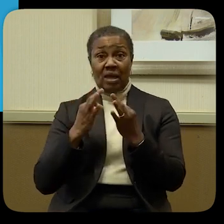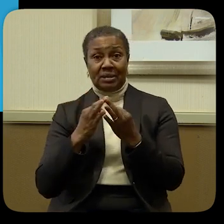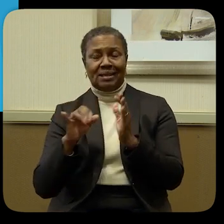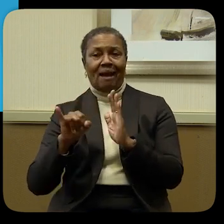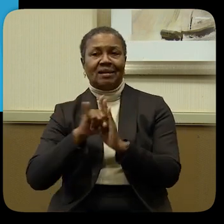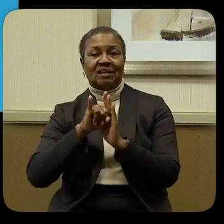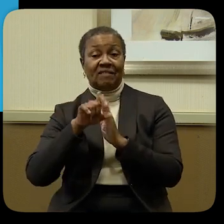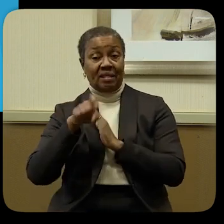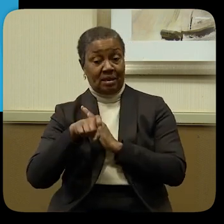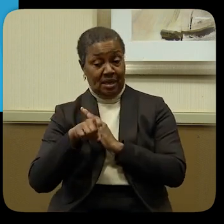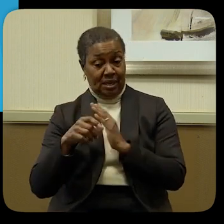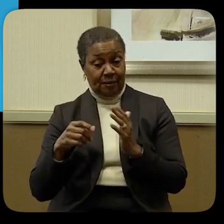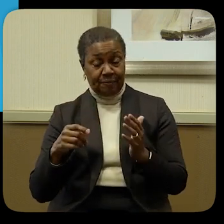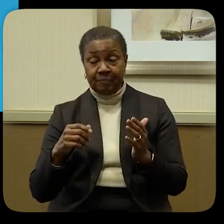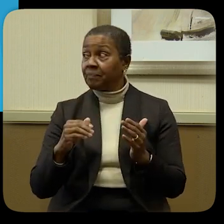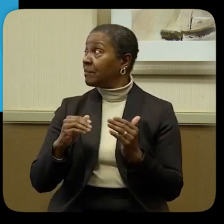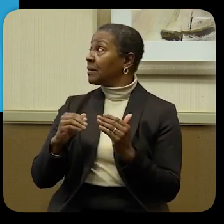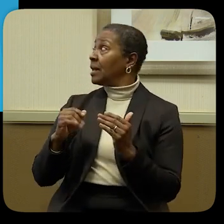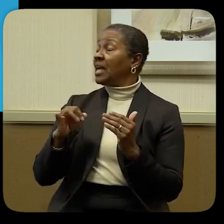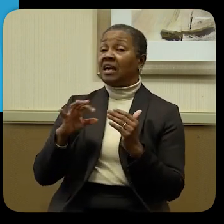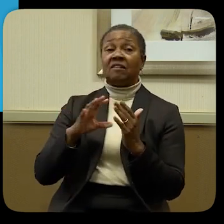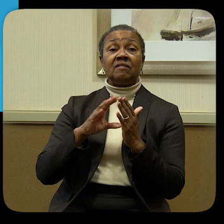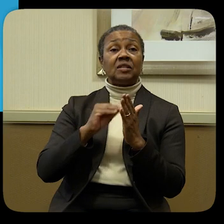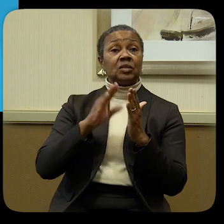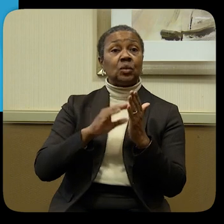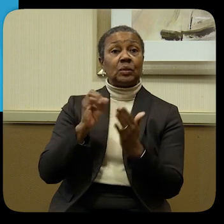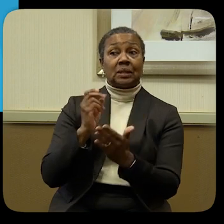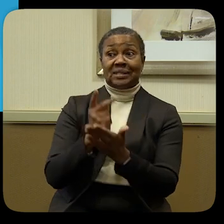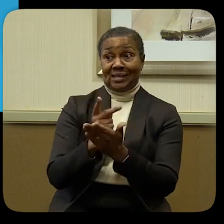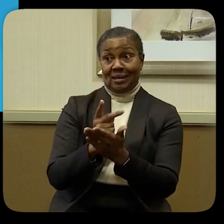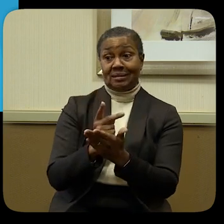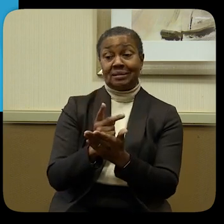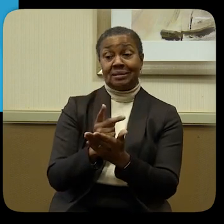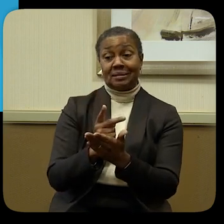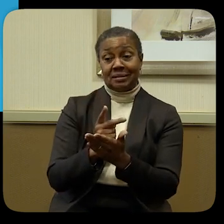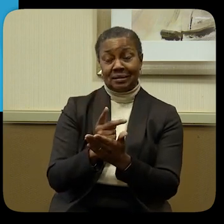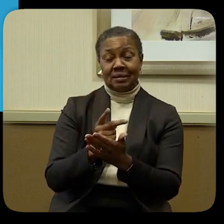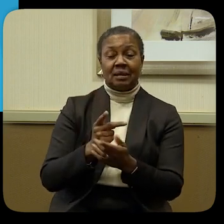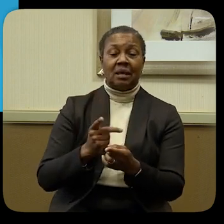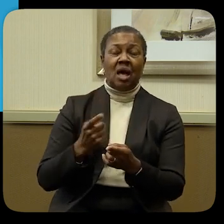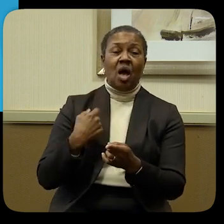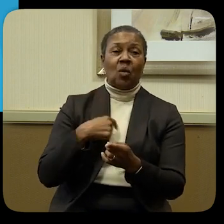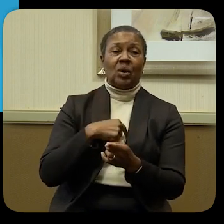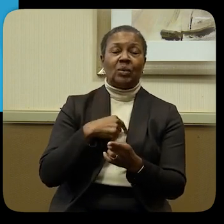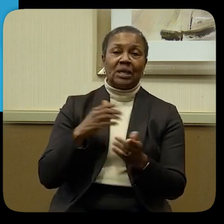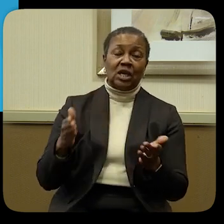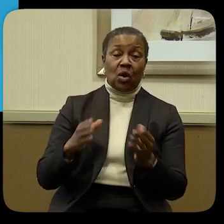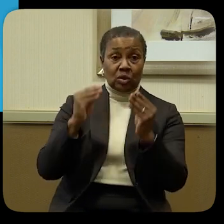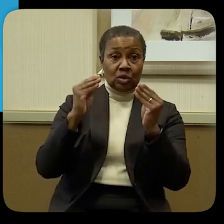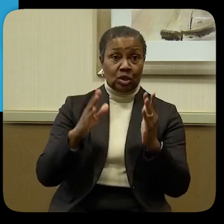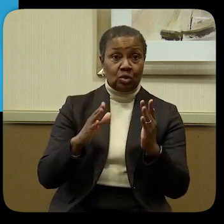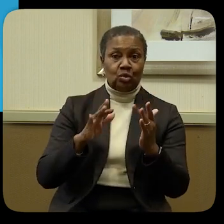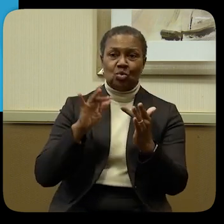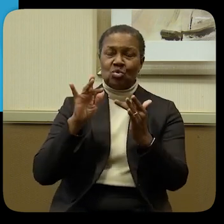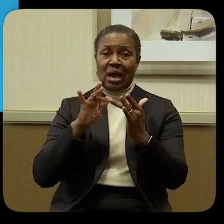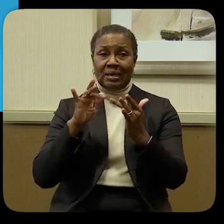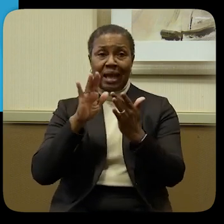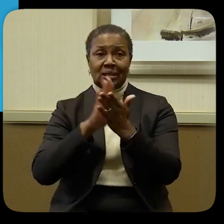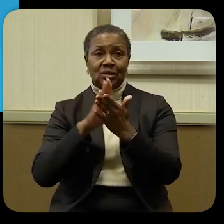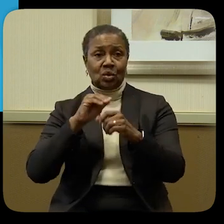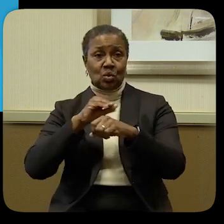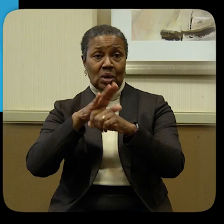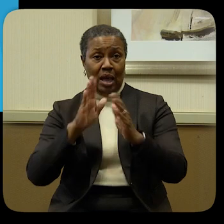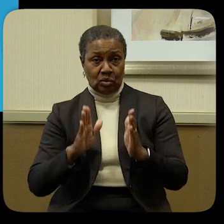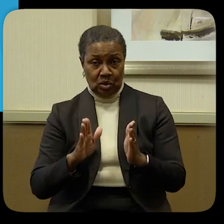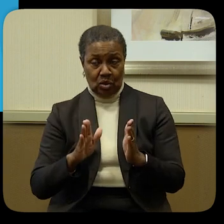their need. And then if the student consents, they can we would encourage teachers to contact their school